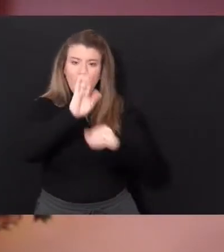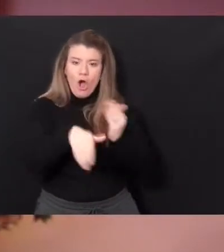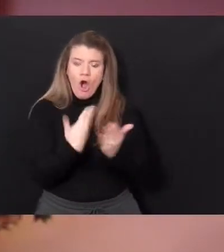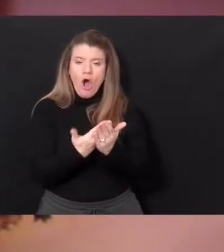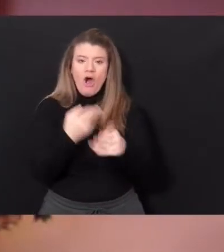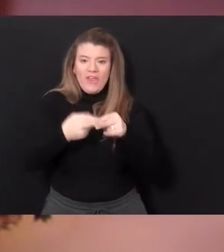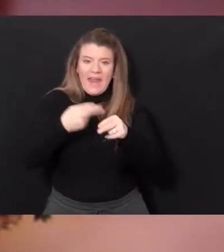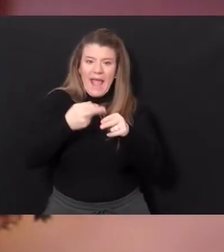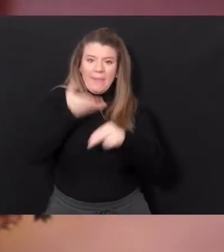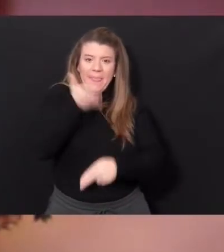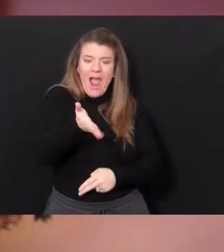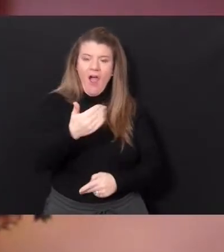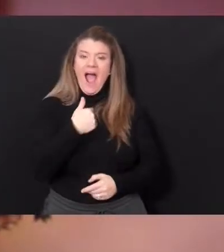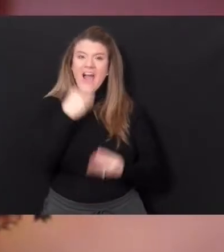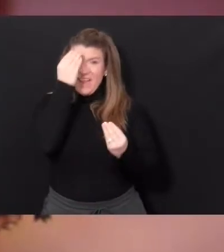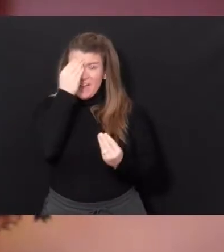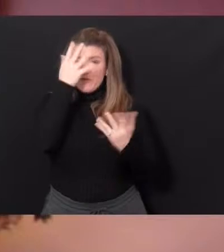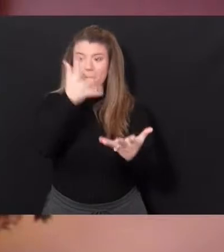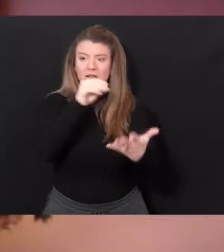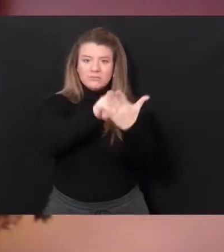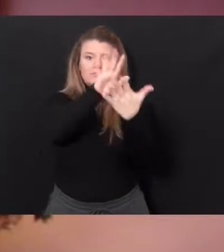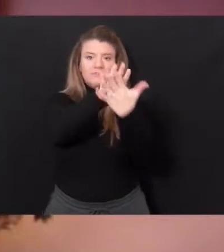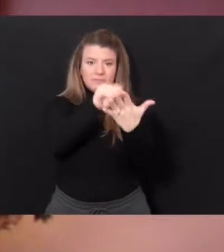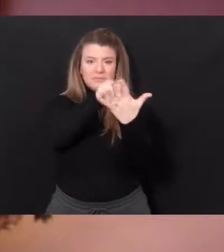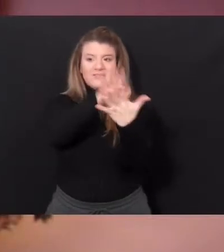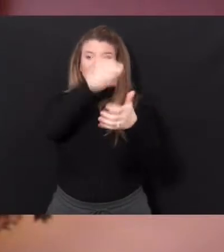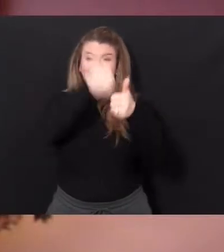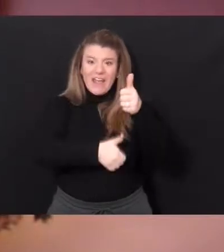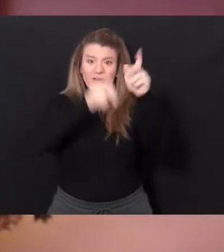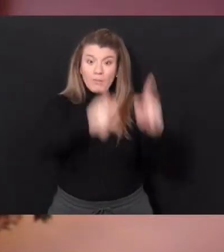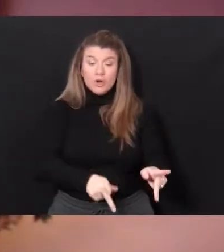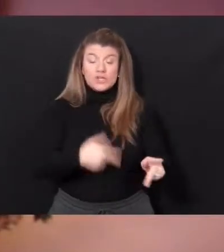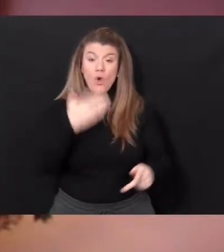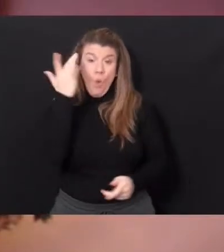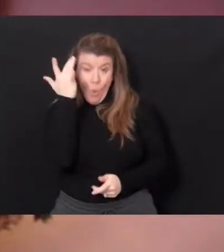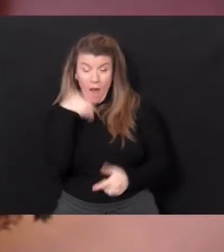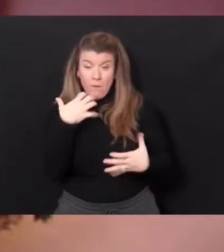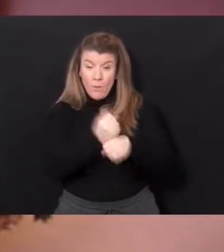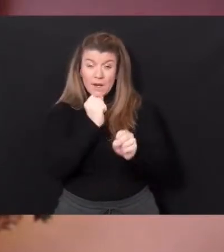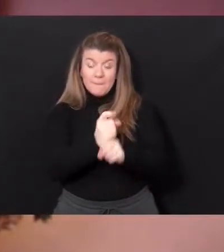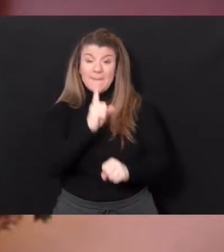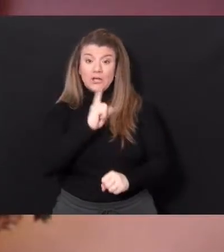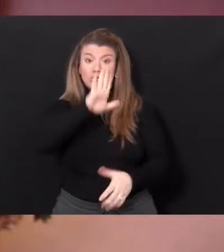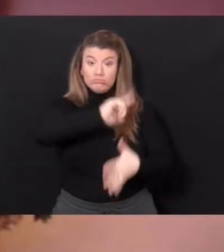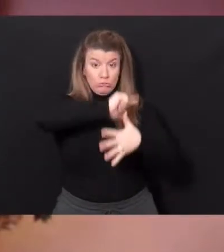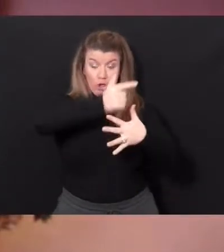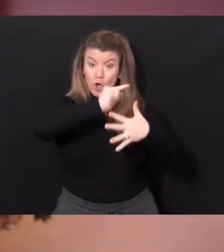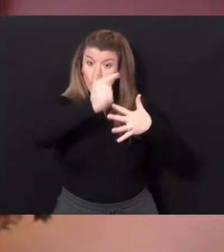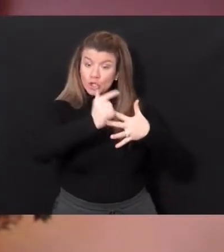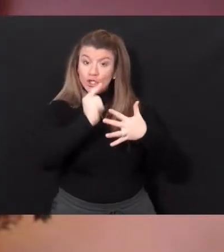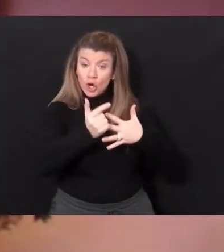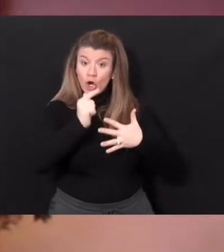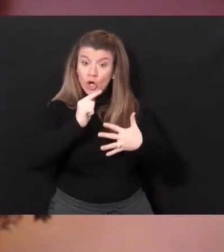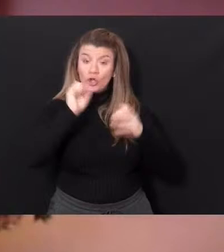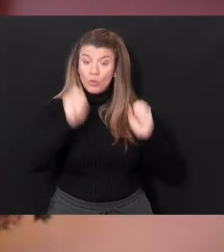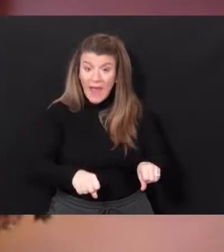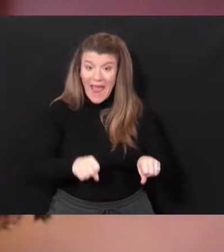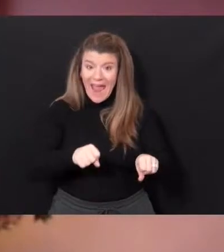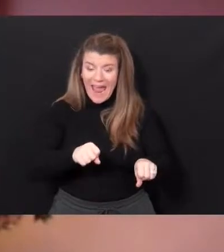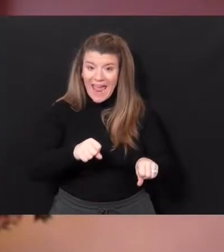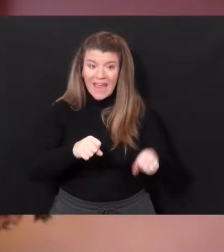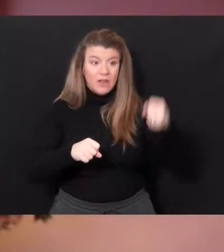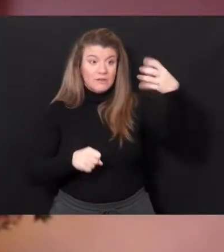accounting for each citizen in the state, so that we can make sure that when it's your turn to get vaccinated, and we're just